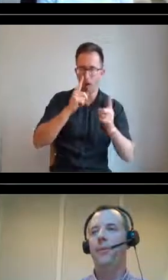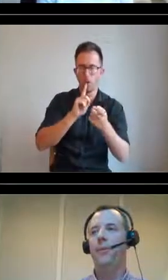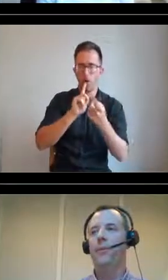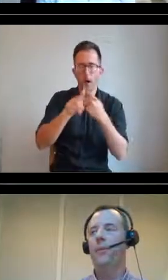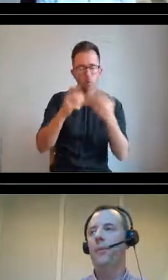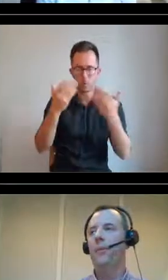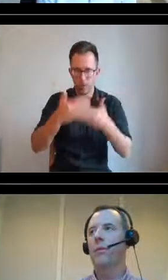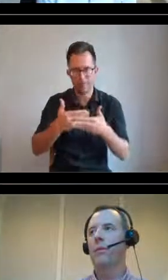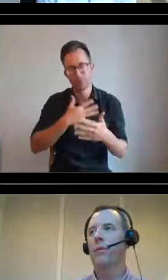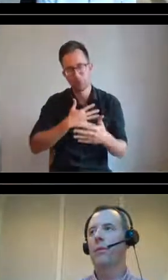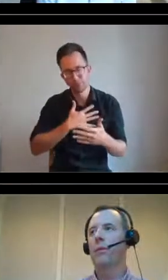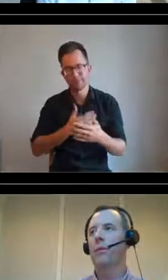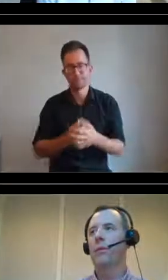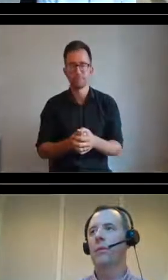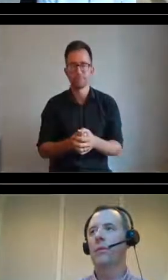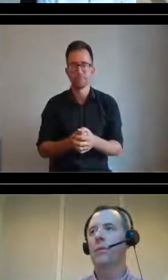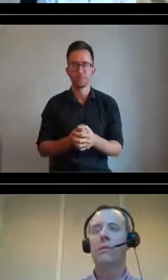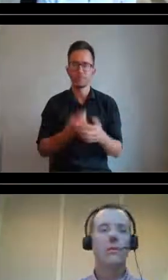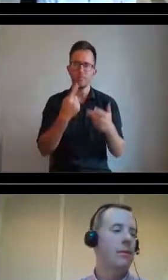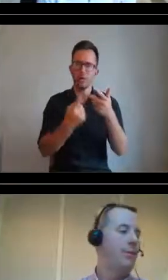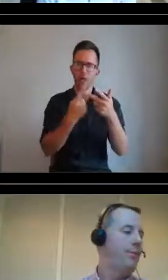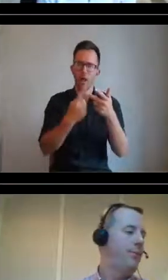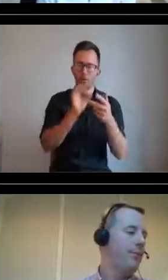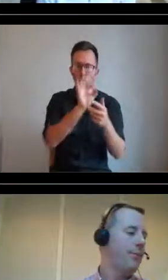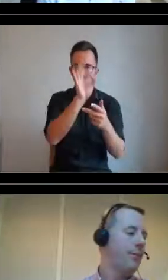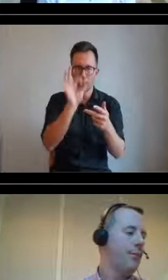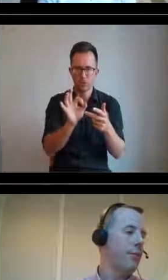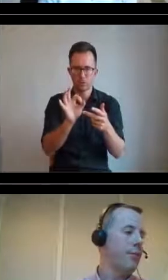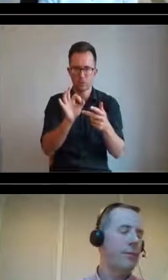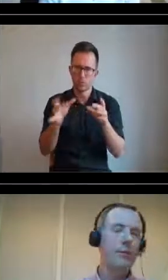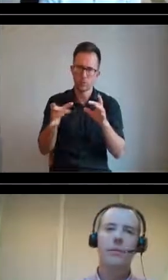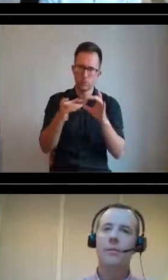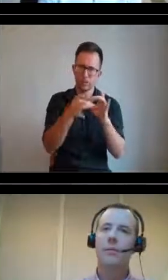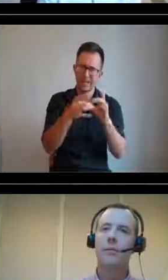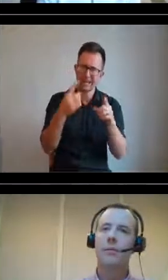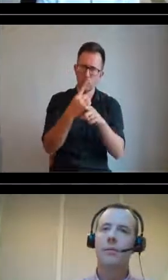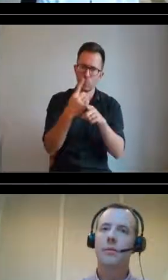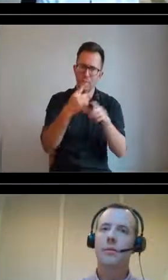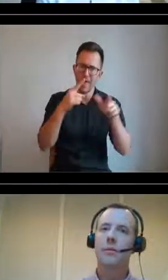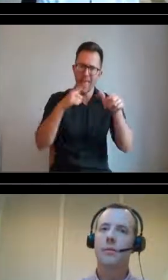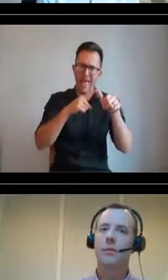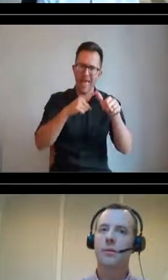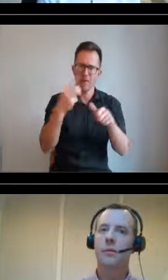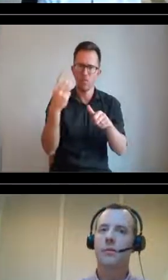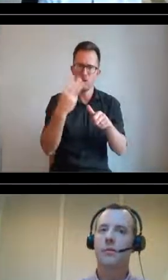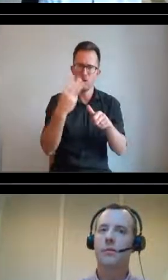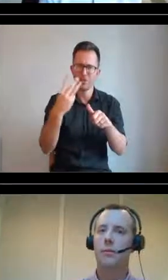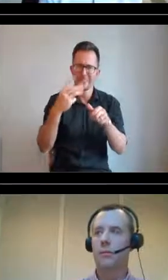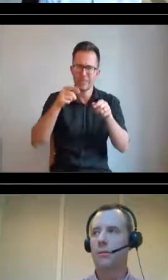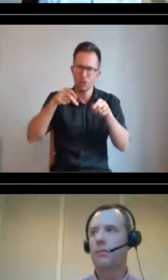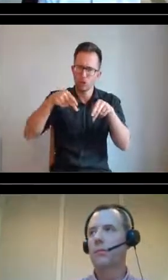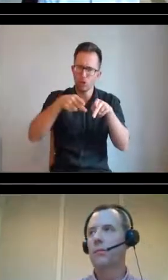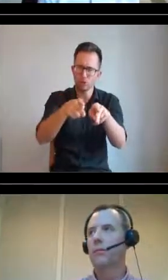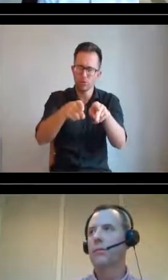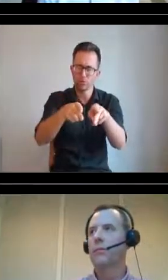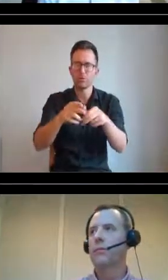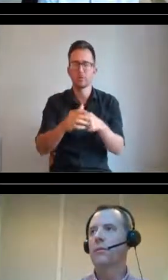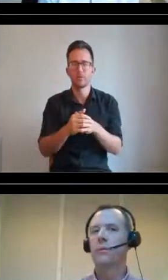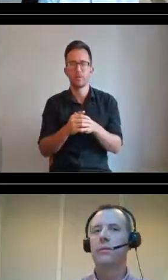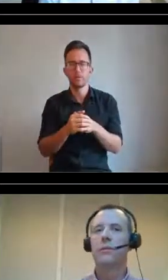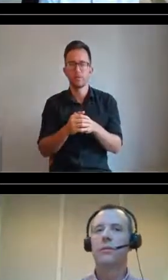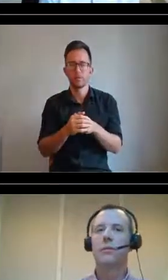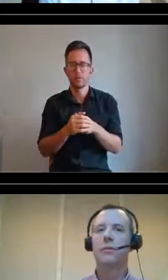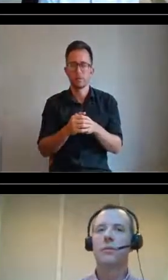Okay, another question's come in. This is about the A13 junction. Gary, this might be one for you. Will the junction